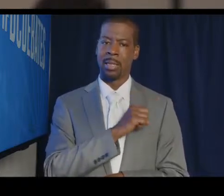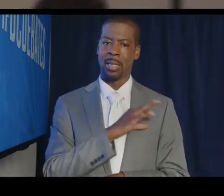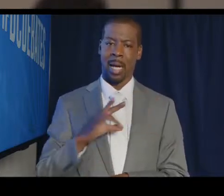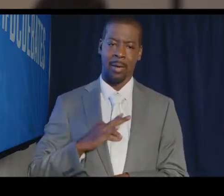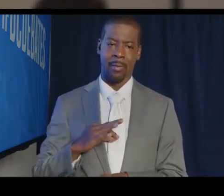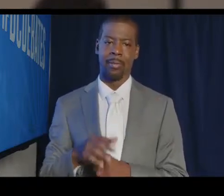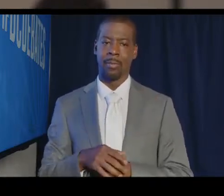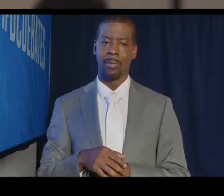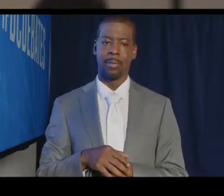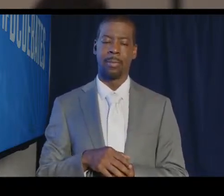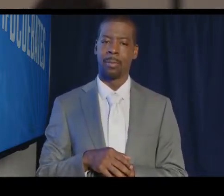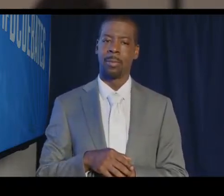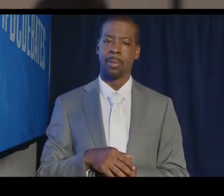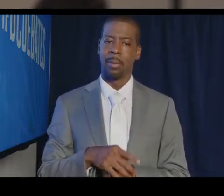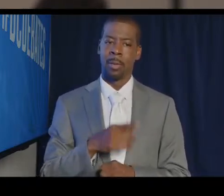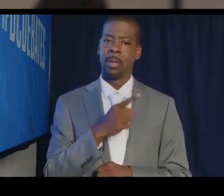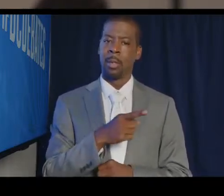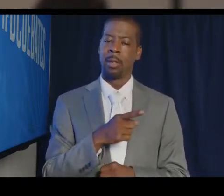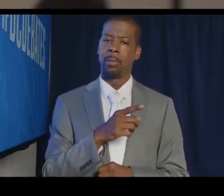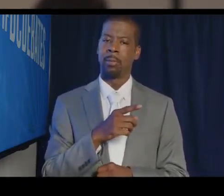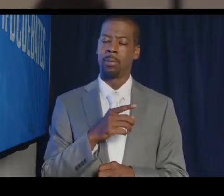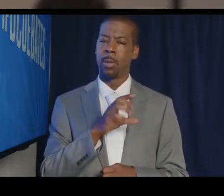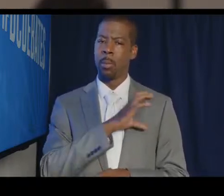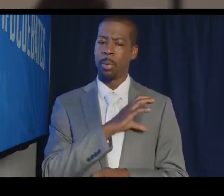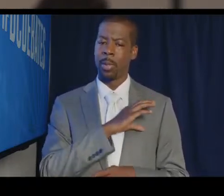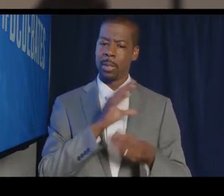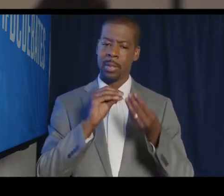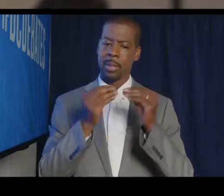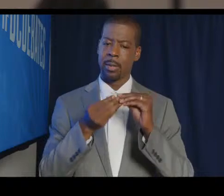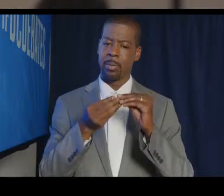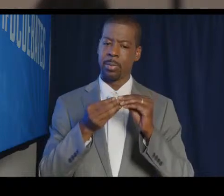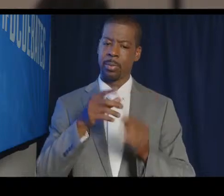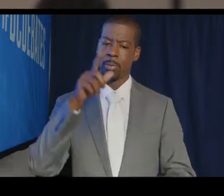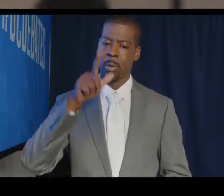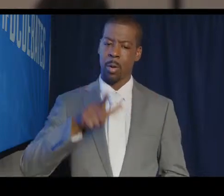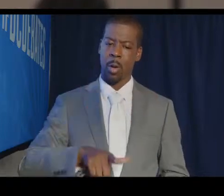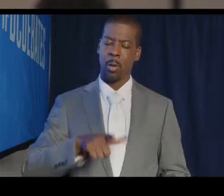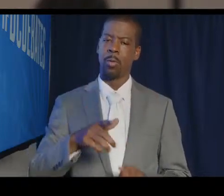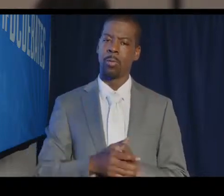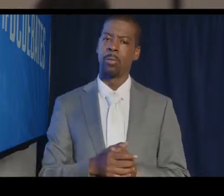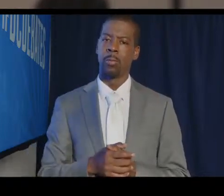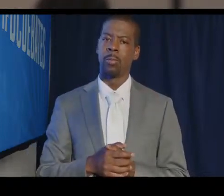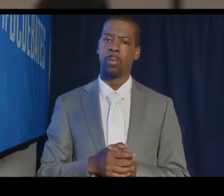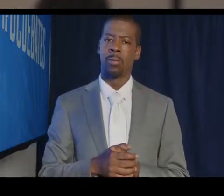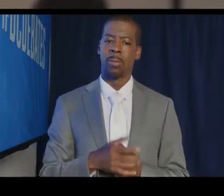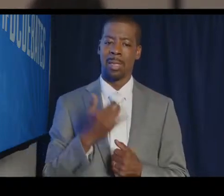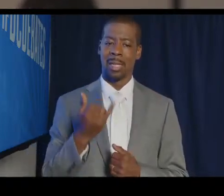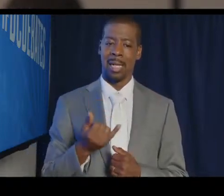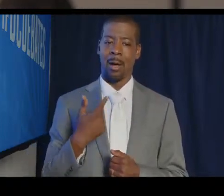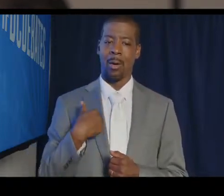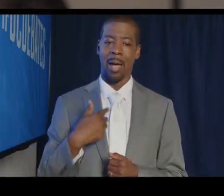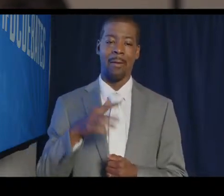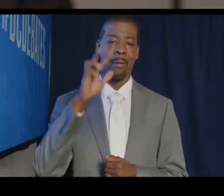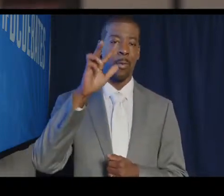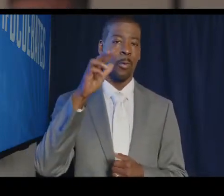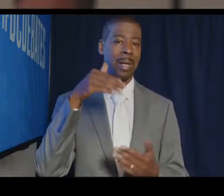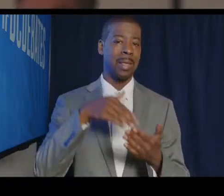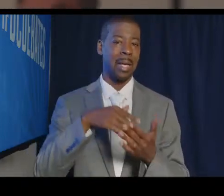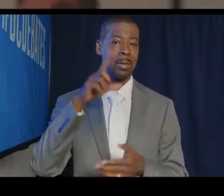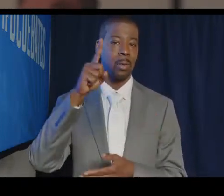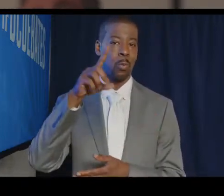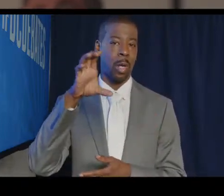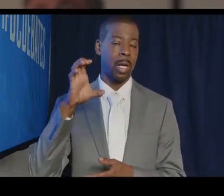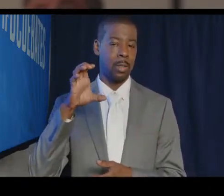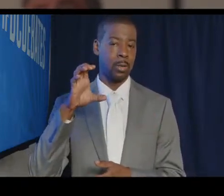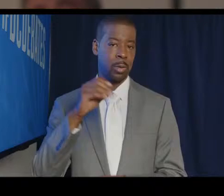officers in the city has been a frequent policy debate for the past few election cycles. The department currently has about 3,100